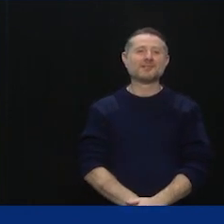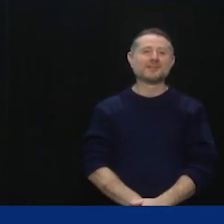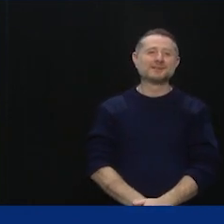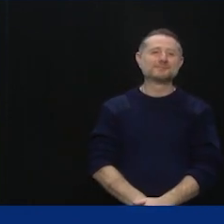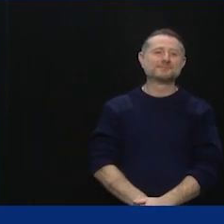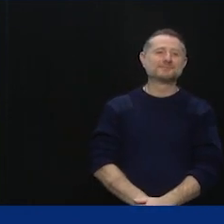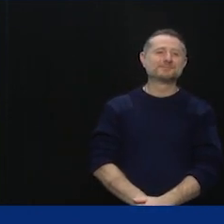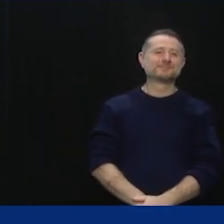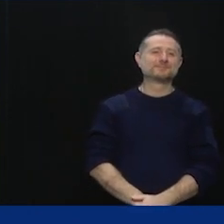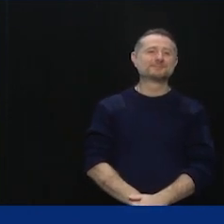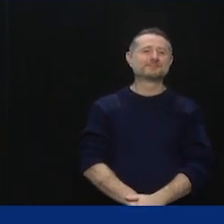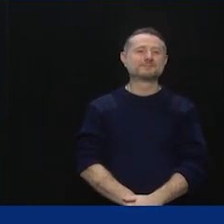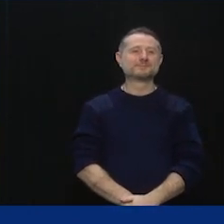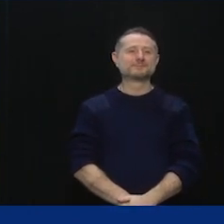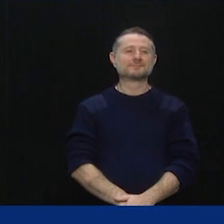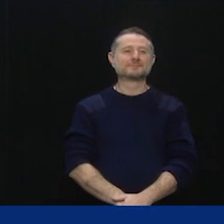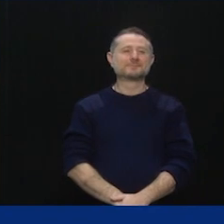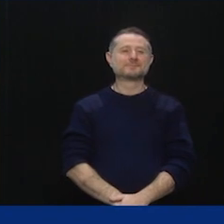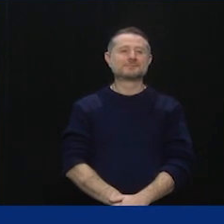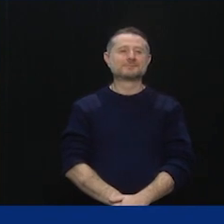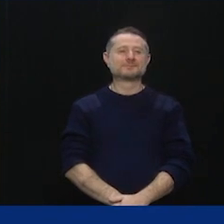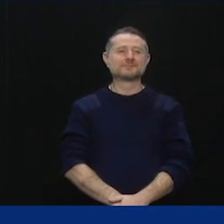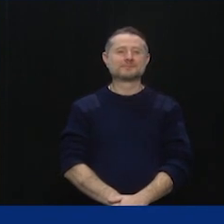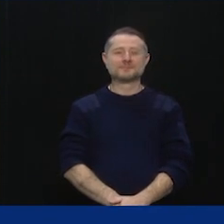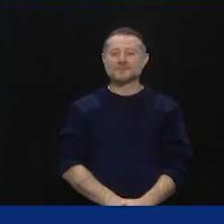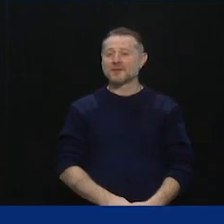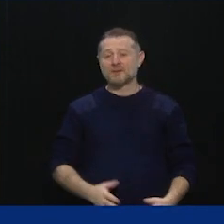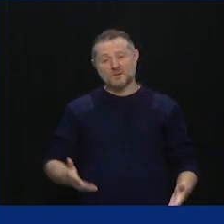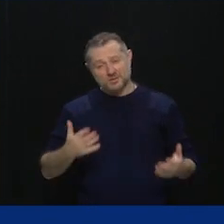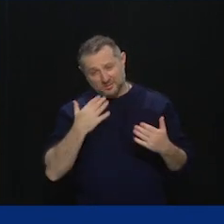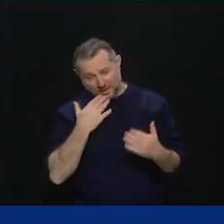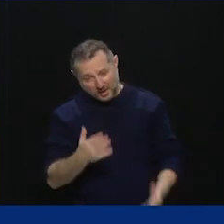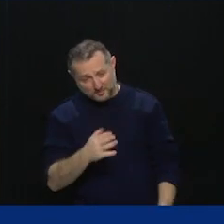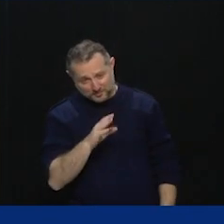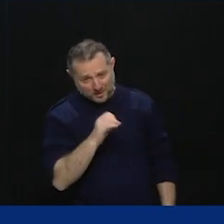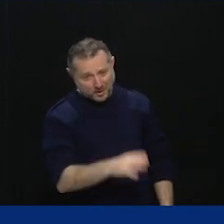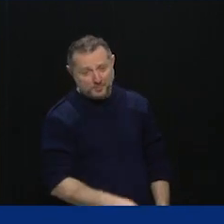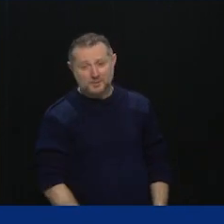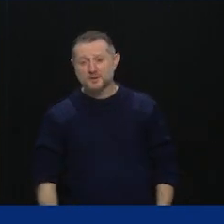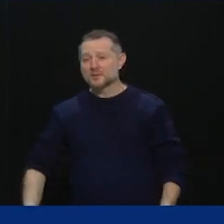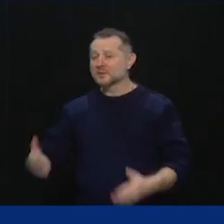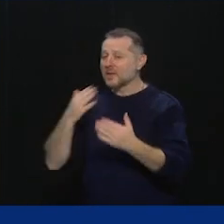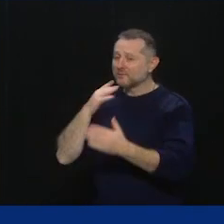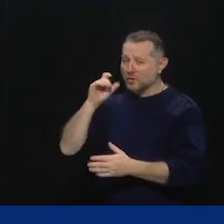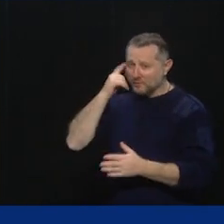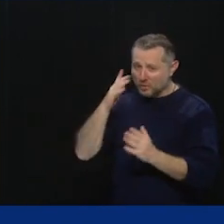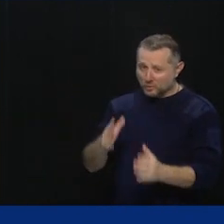Thanks, Mitch. Thank you, Bob, and thank you, Governor Hochul, for coming.